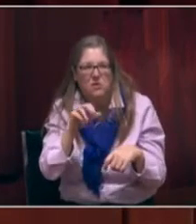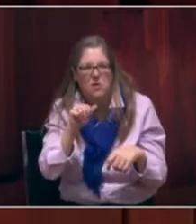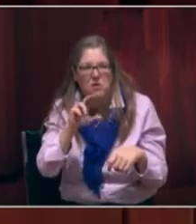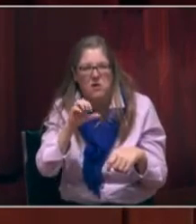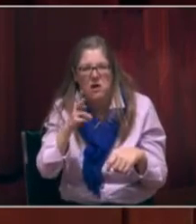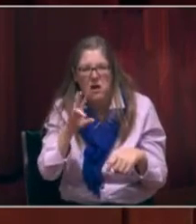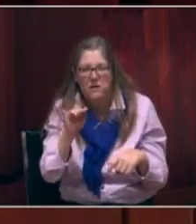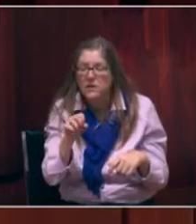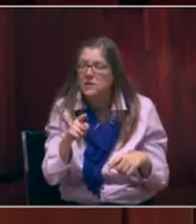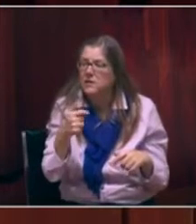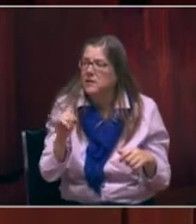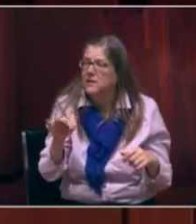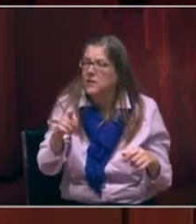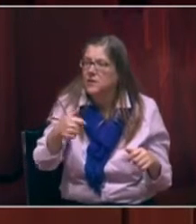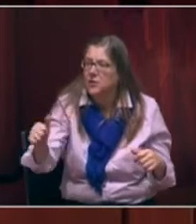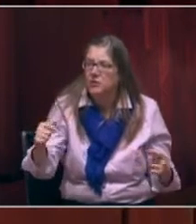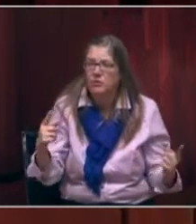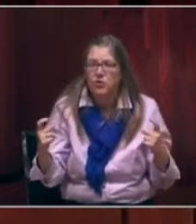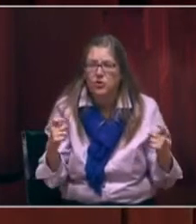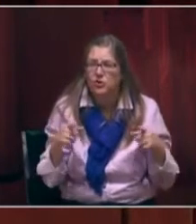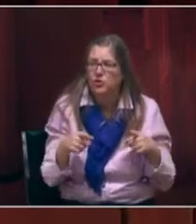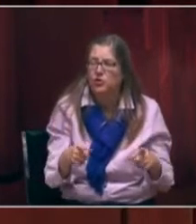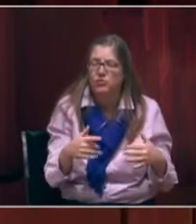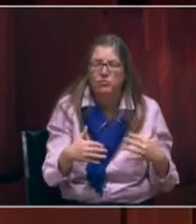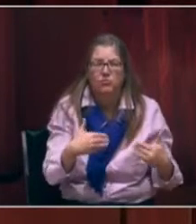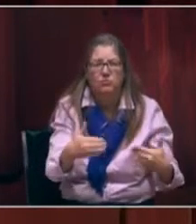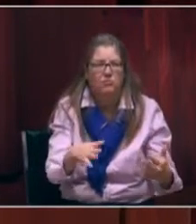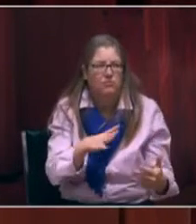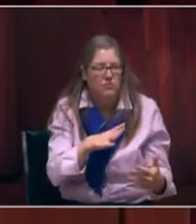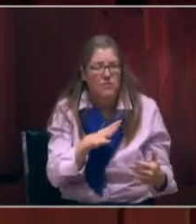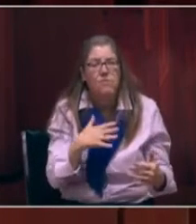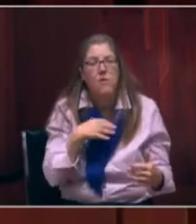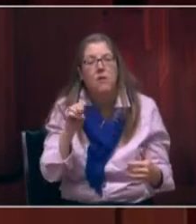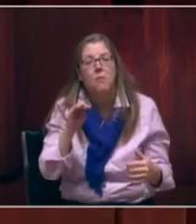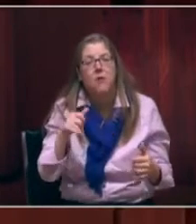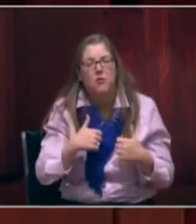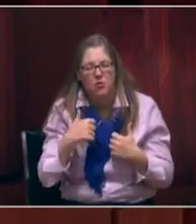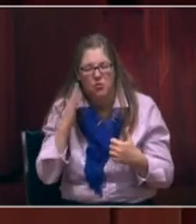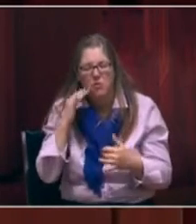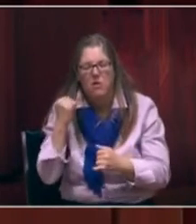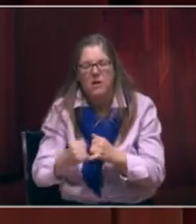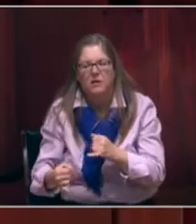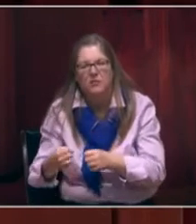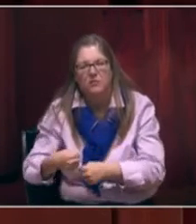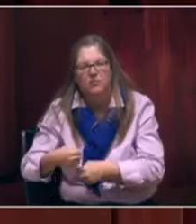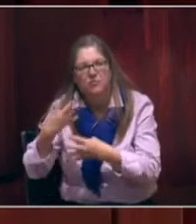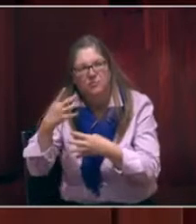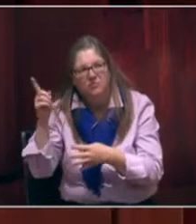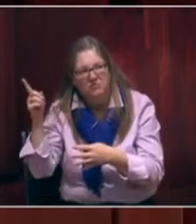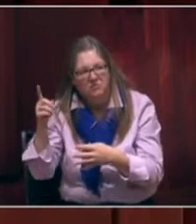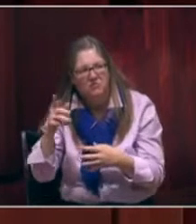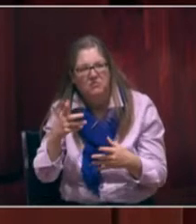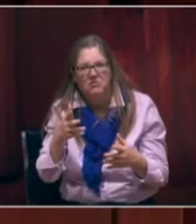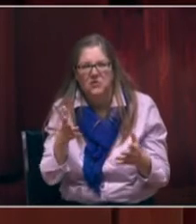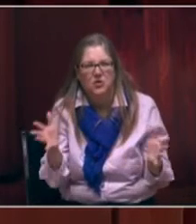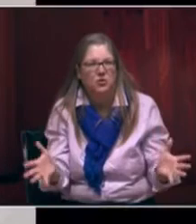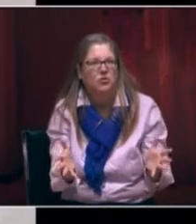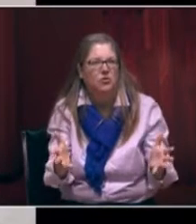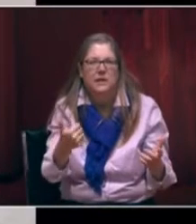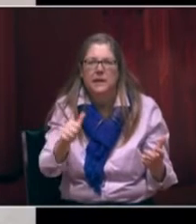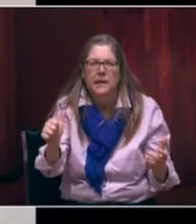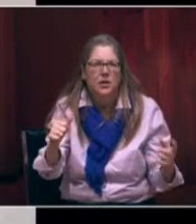any questions throughout the presentation, I think we have mics at the end. Of course, my email address will be at the end of the presentation. I encourage everybody to forward